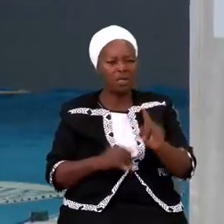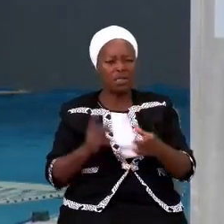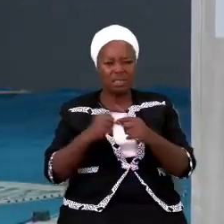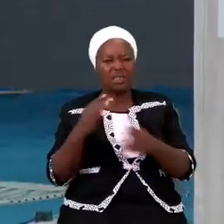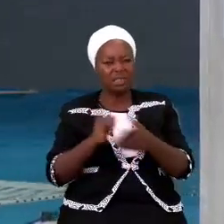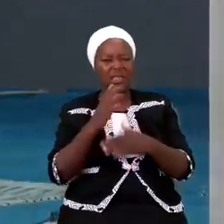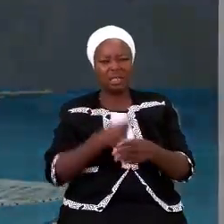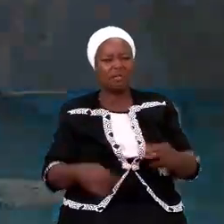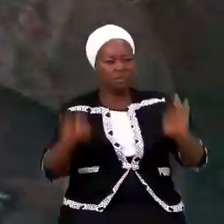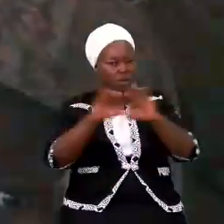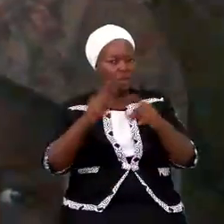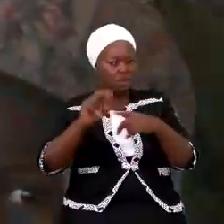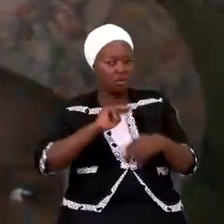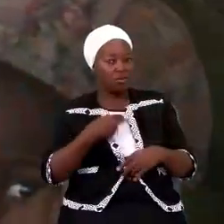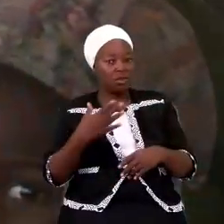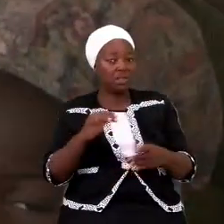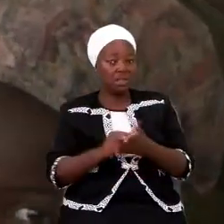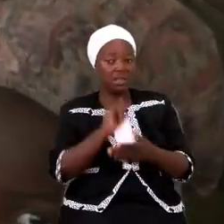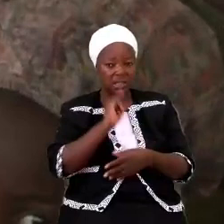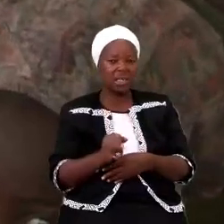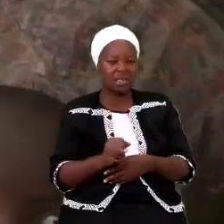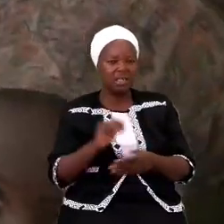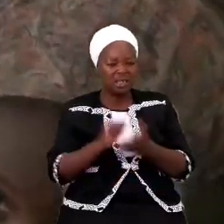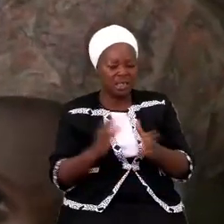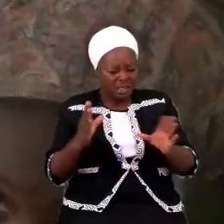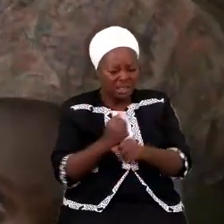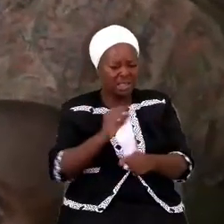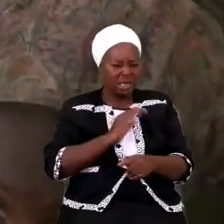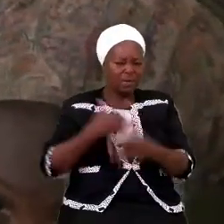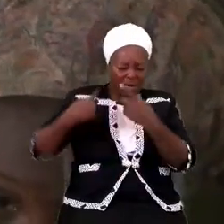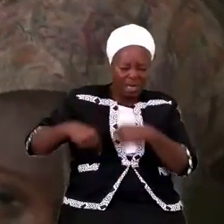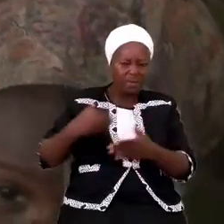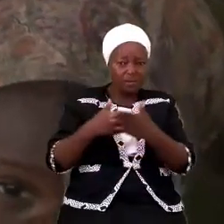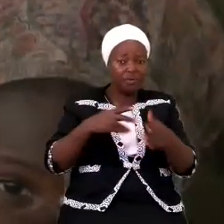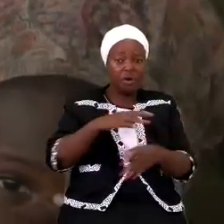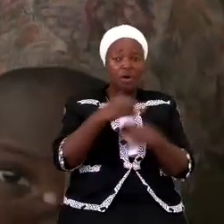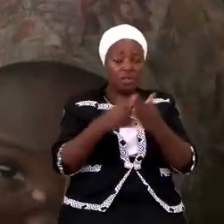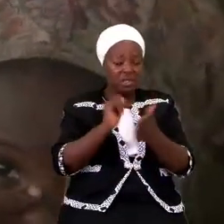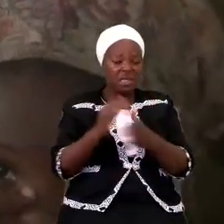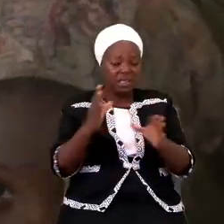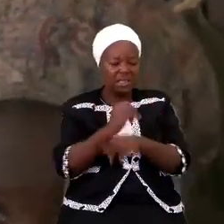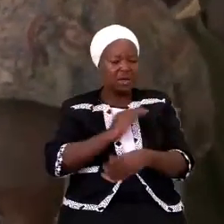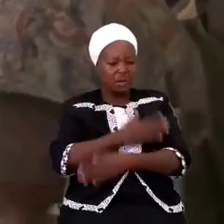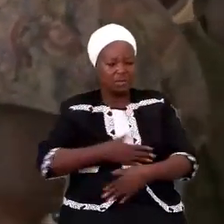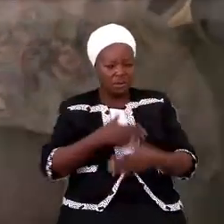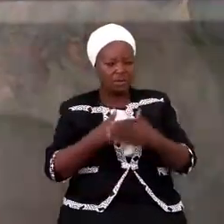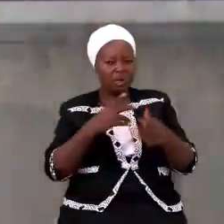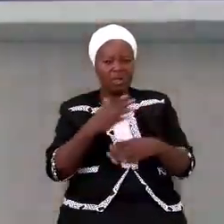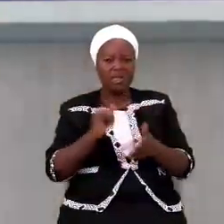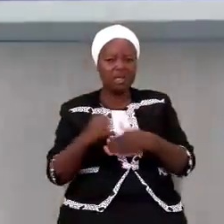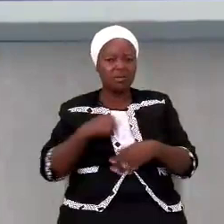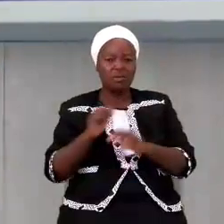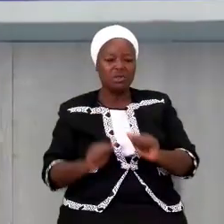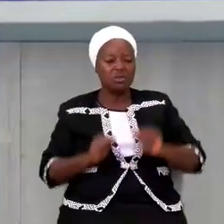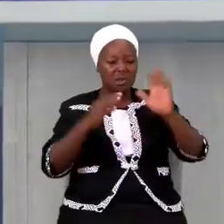we're giving ourselves to before, and the things we couldn't do without before. We say, all to